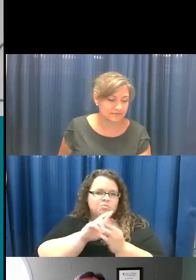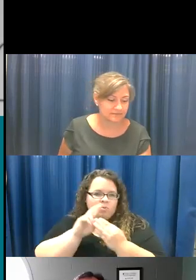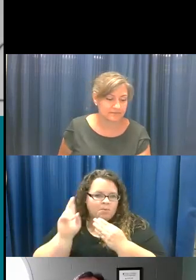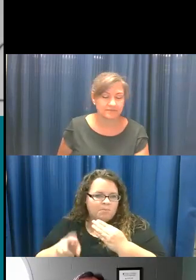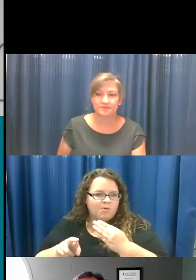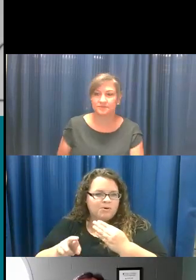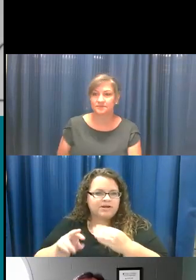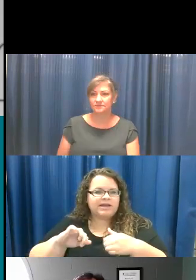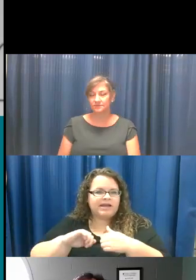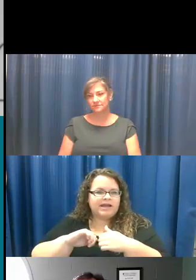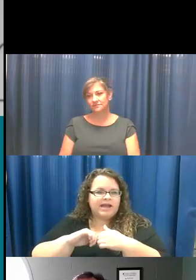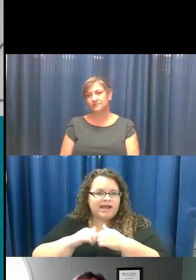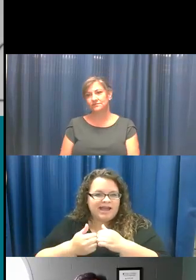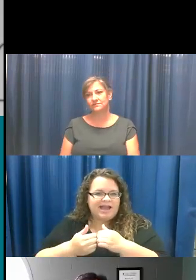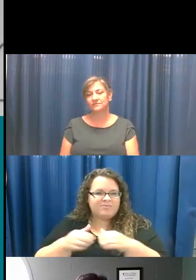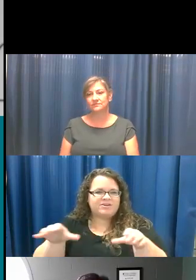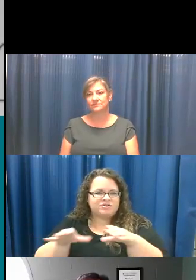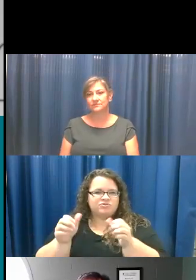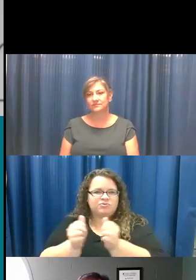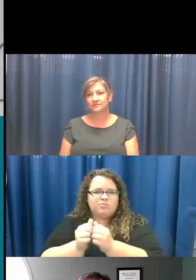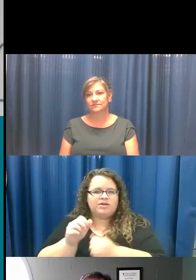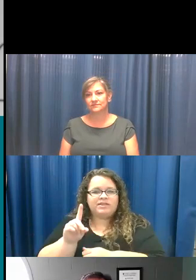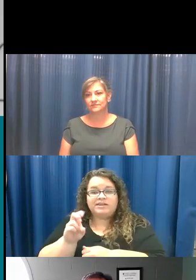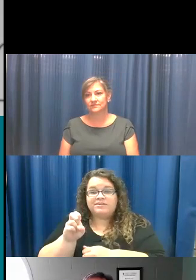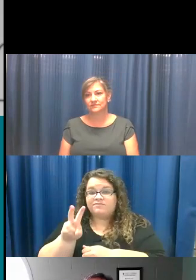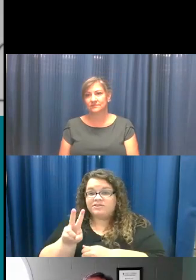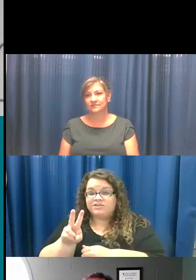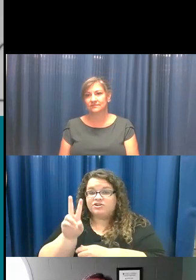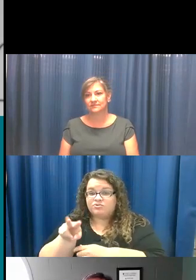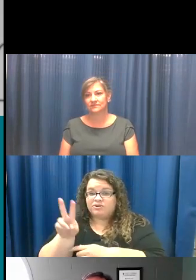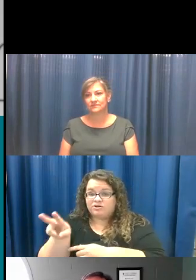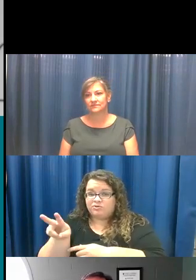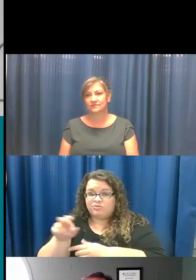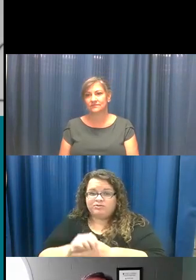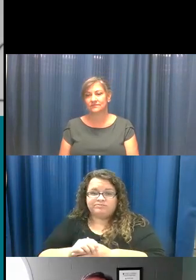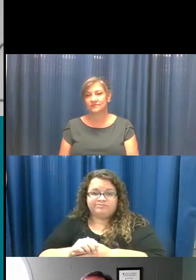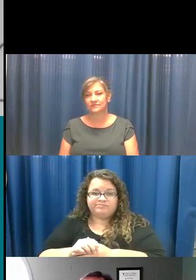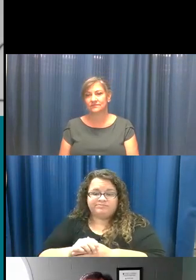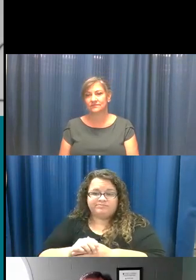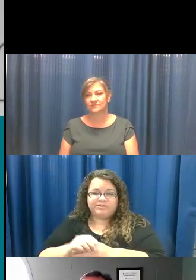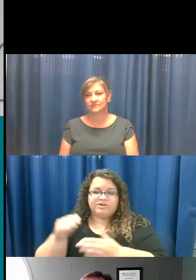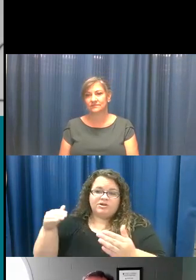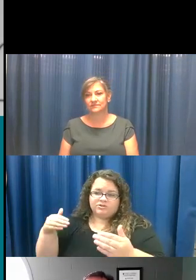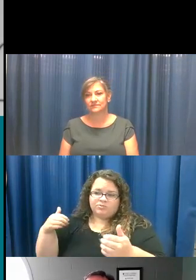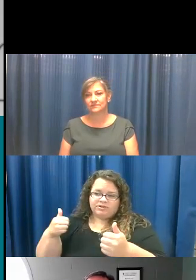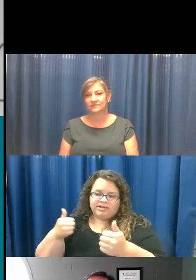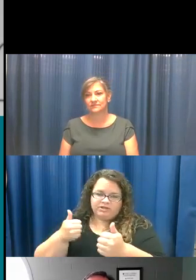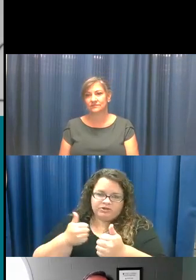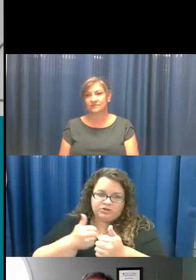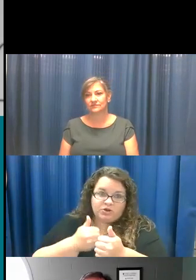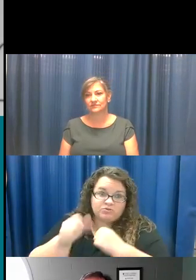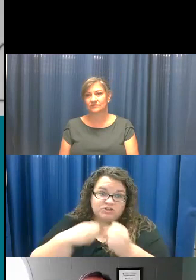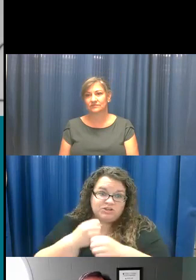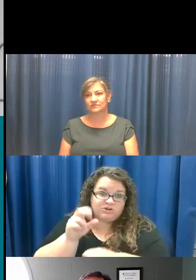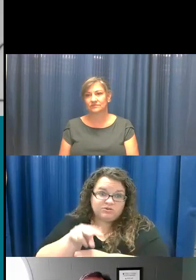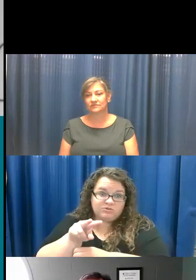with Vision 2022. So as we approach 2022, that strategic plan, we really want to take a hard look at